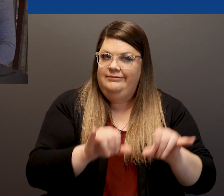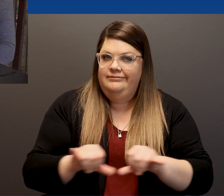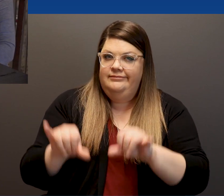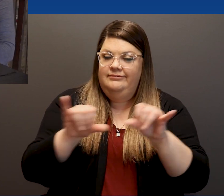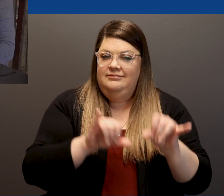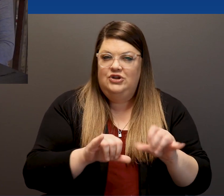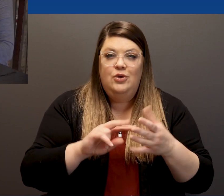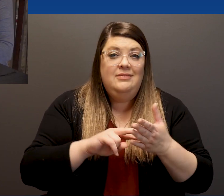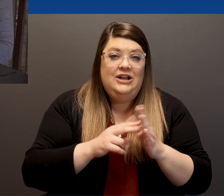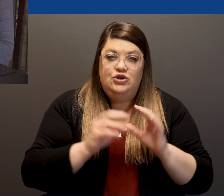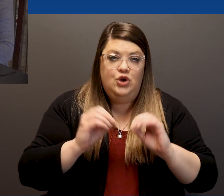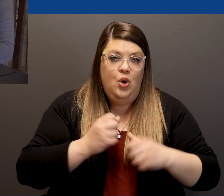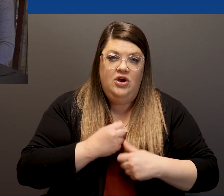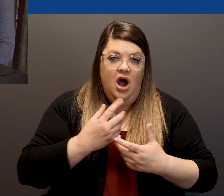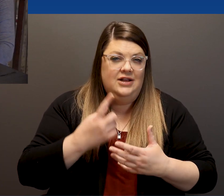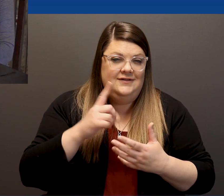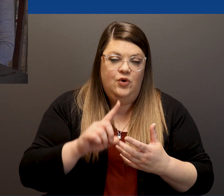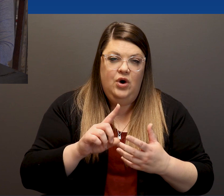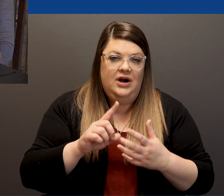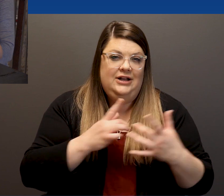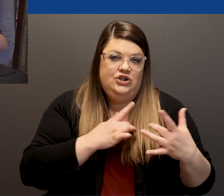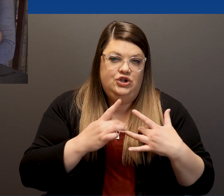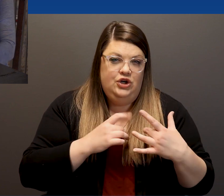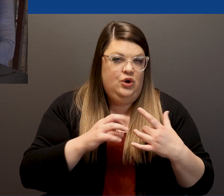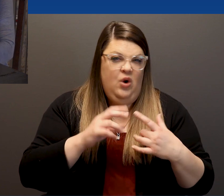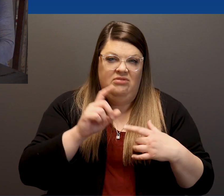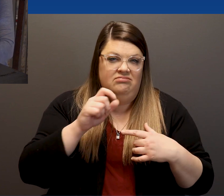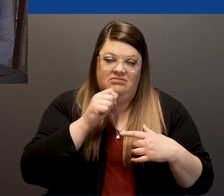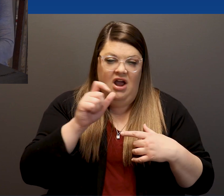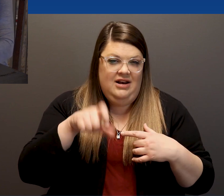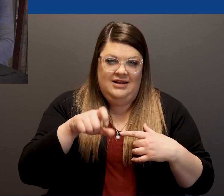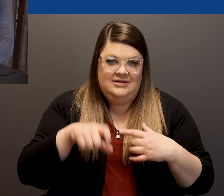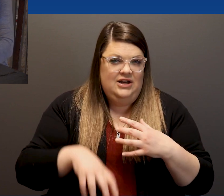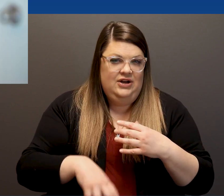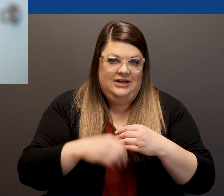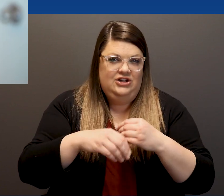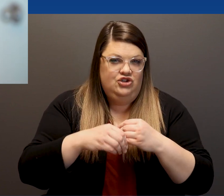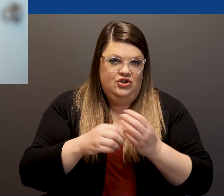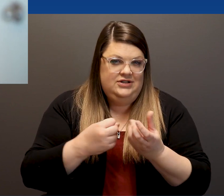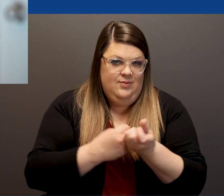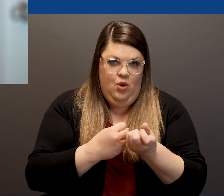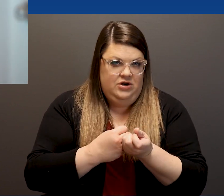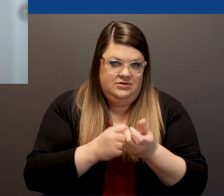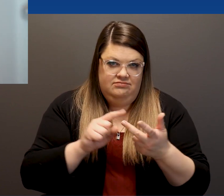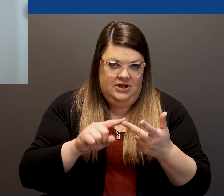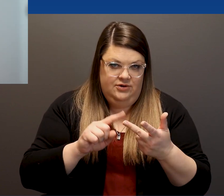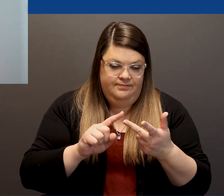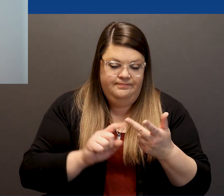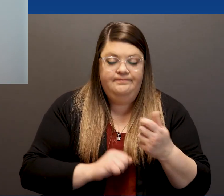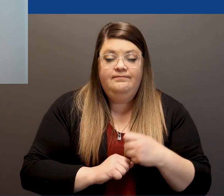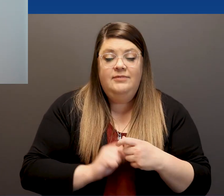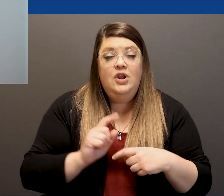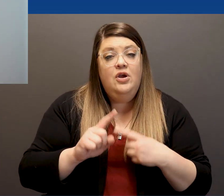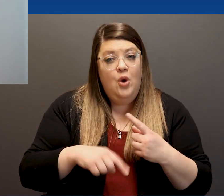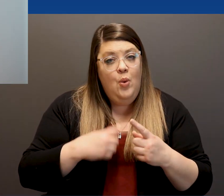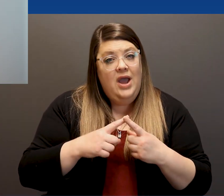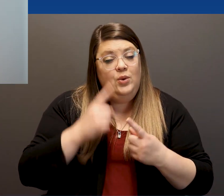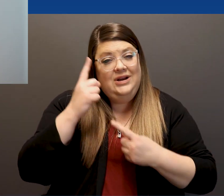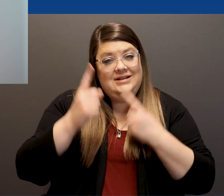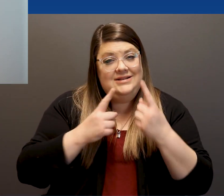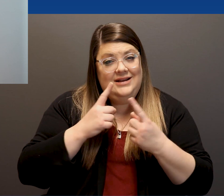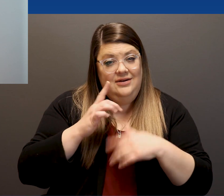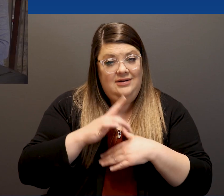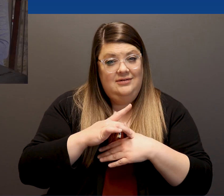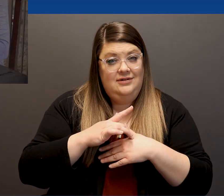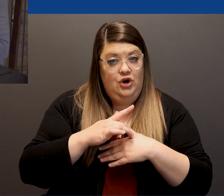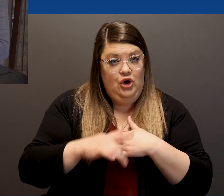concern or necessary additional supports that he may need. Okay. So when we're considering the Arizona Early